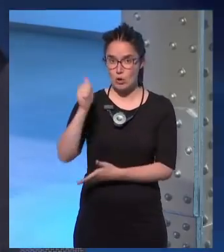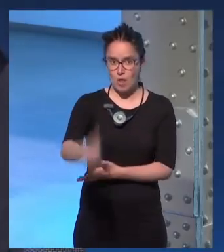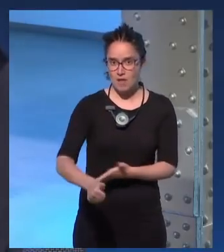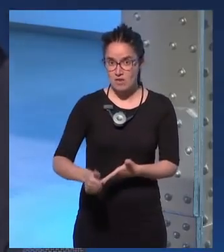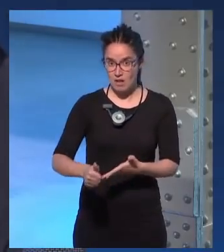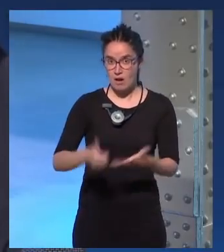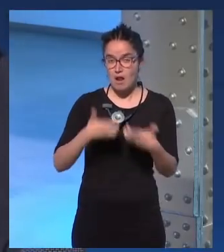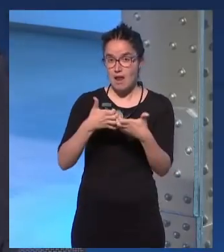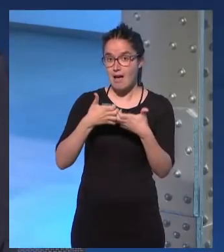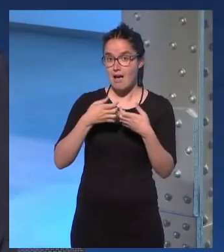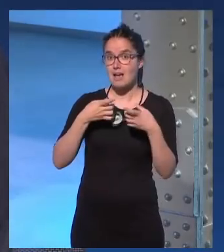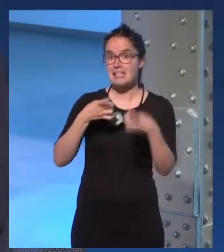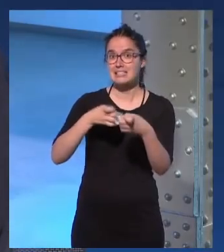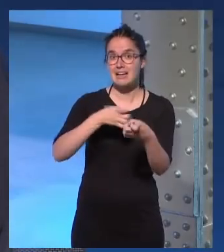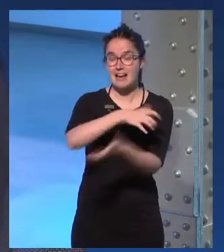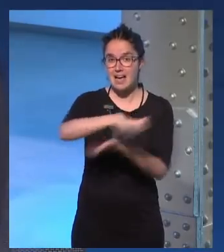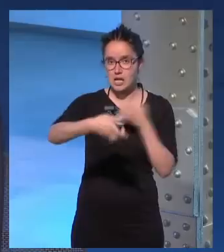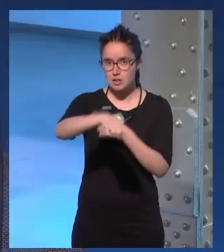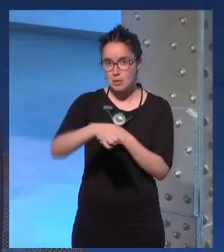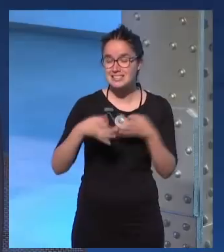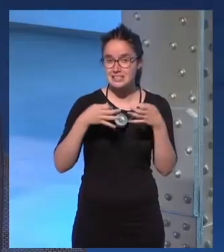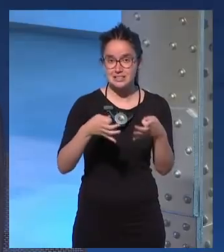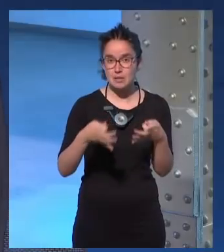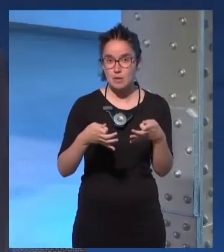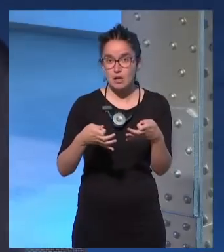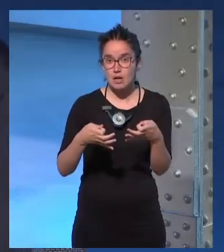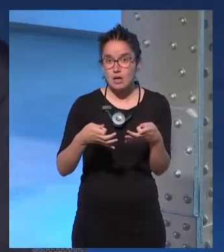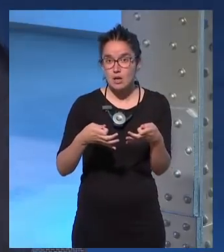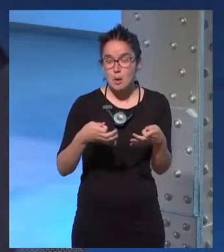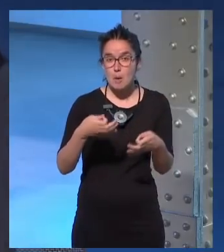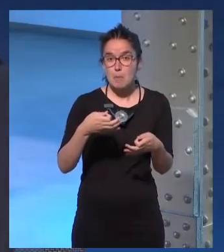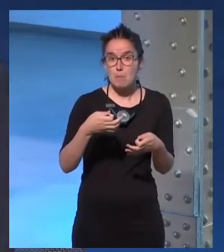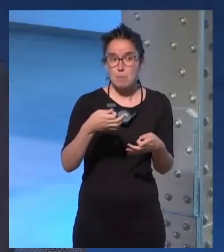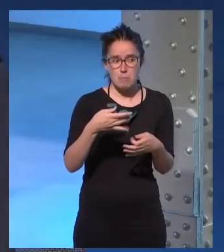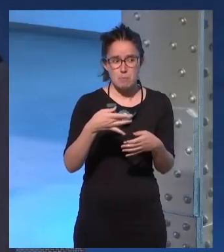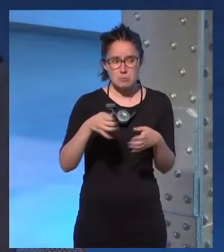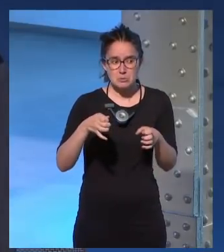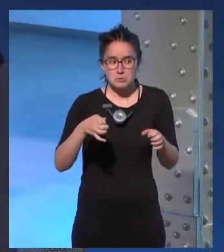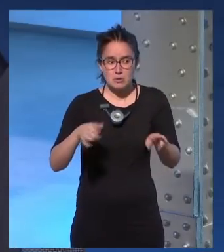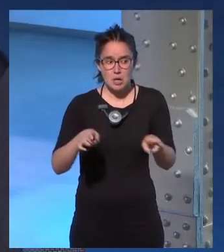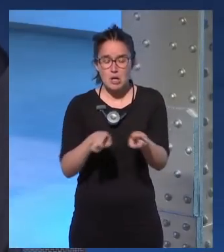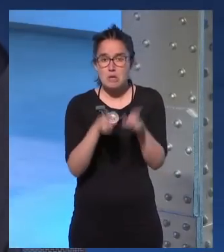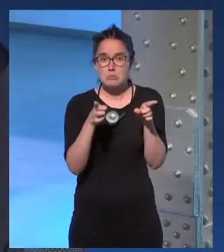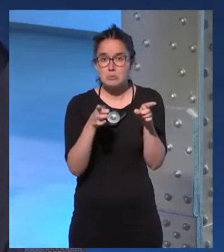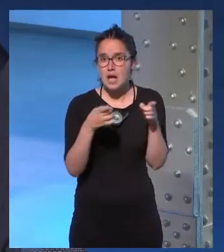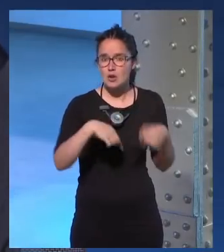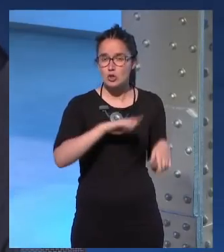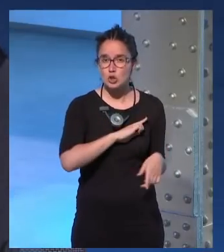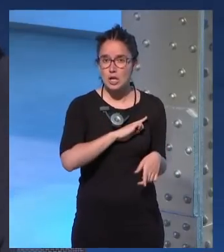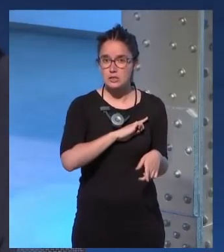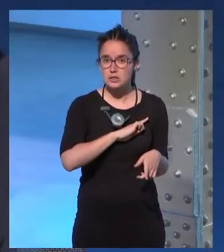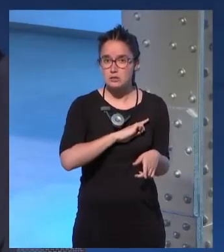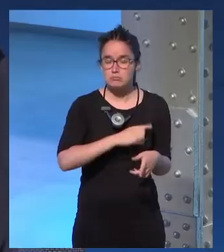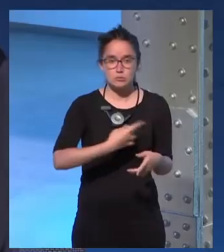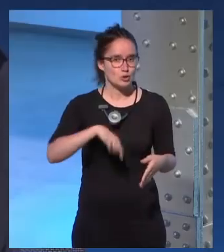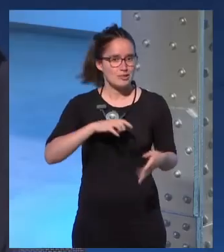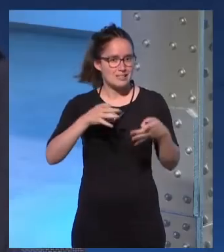the Hugo awarded essay, we have always fought, we have always been gigs, although nothing